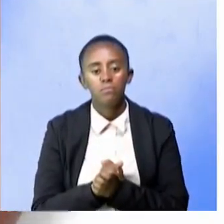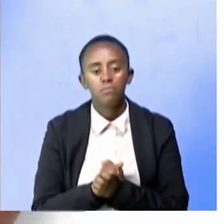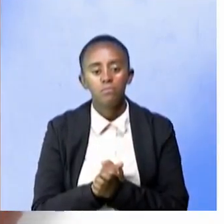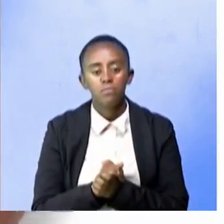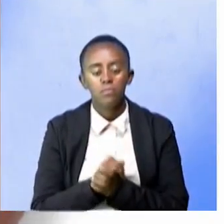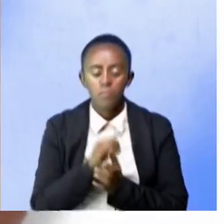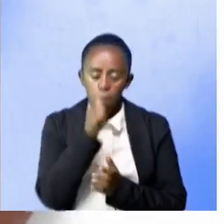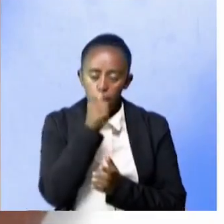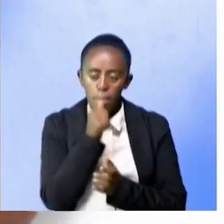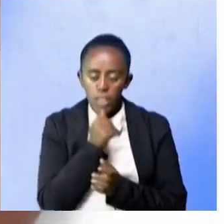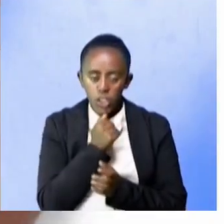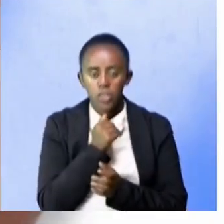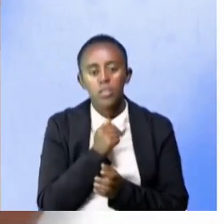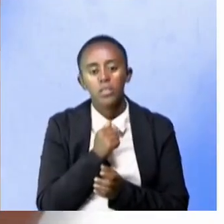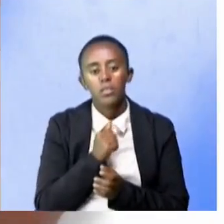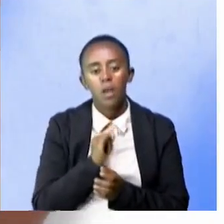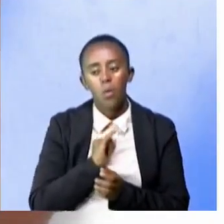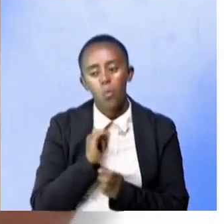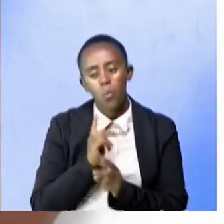patiently.